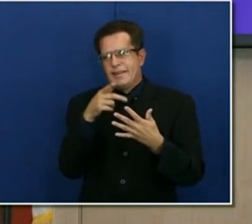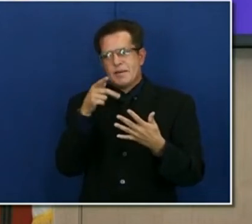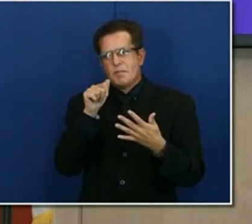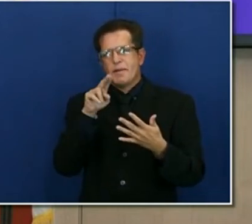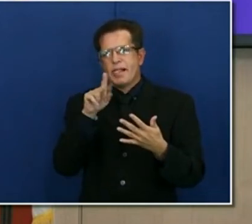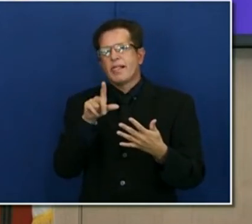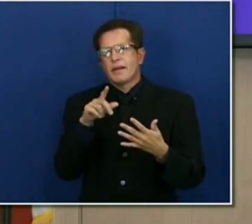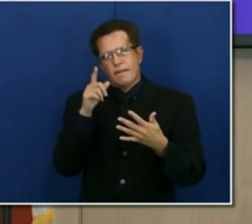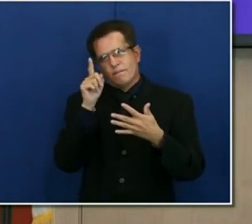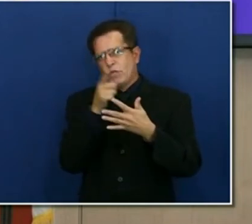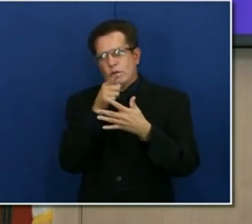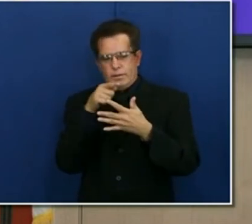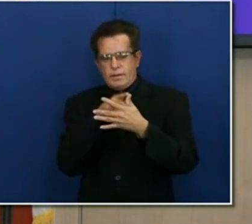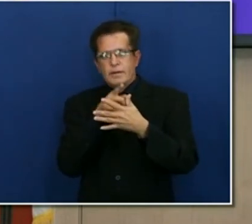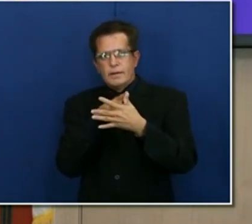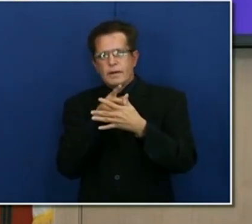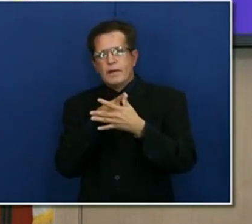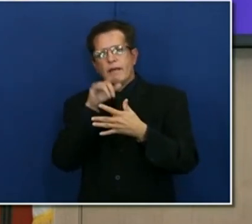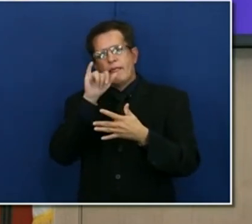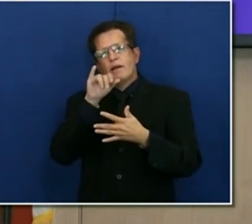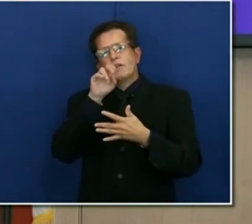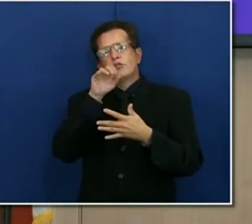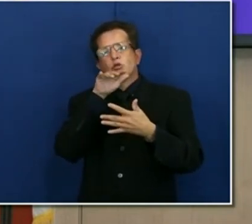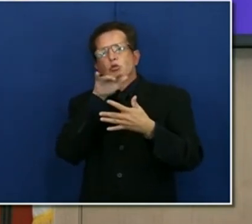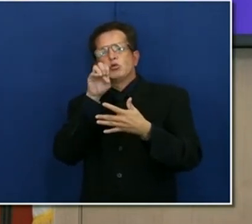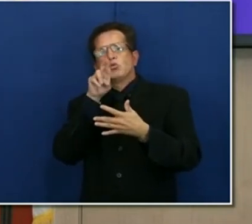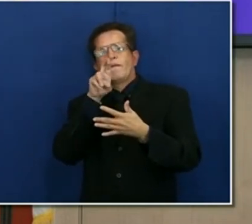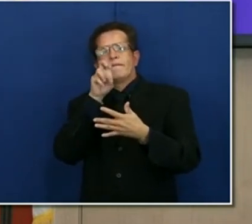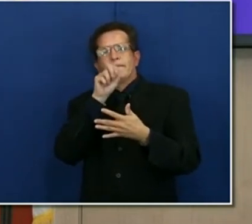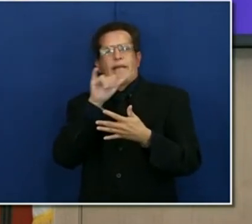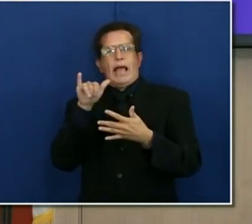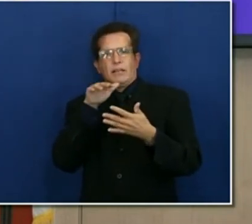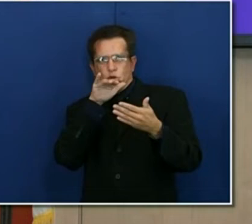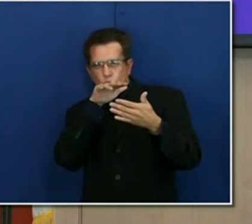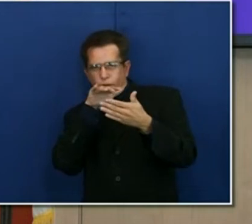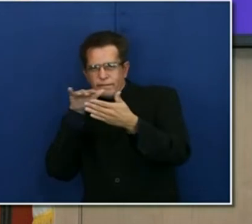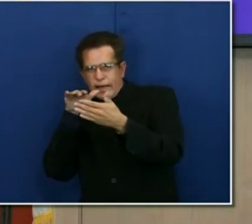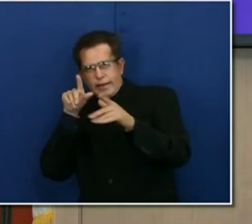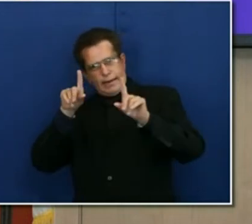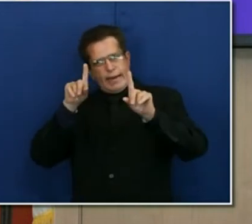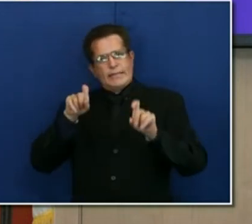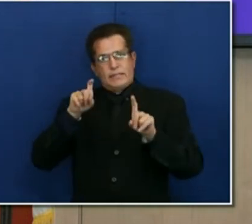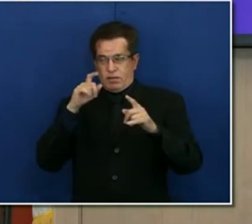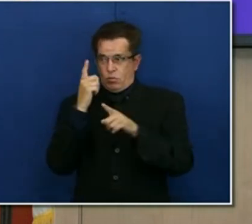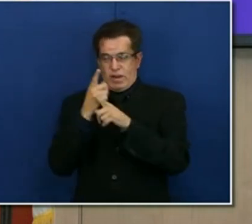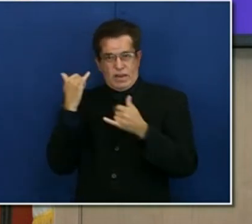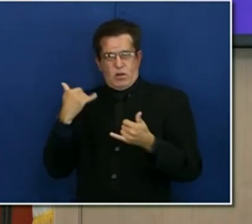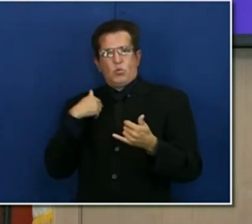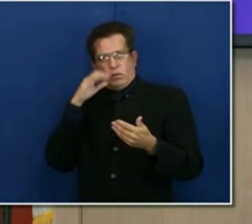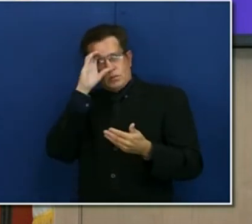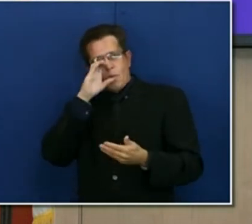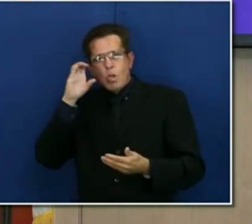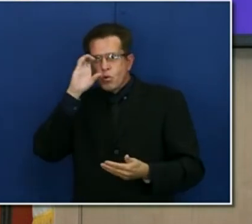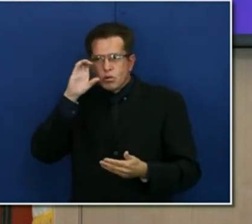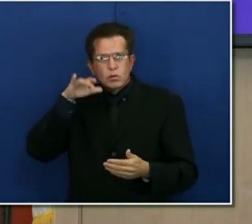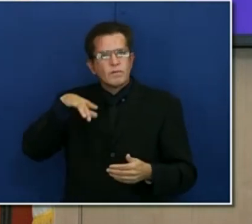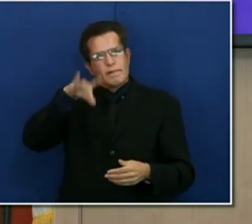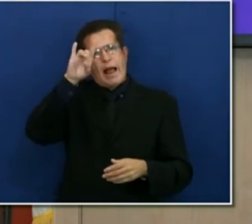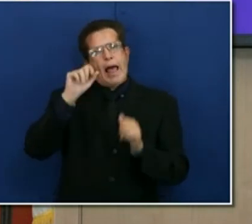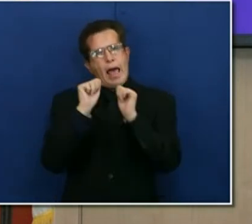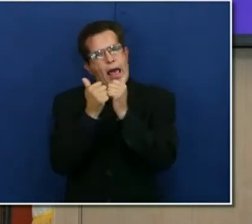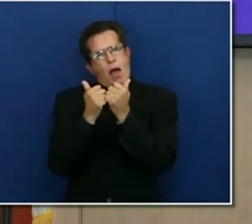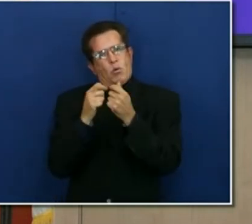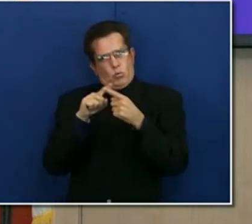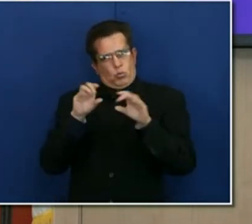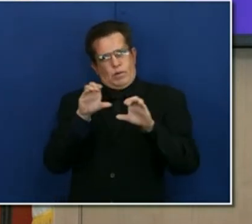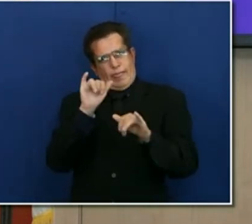first start with the serologic or survey testing. We are actually exploring how to actually do that based